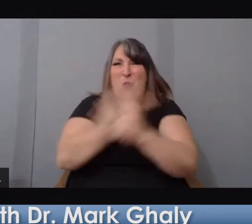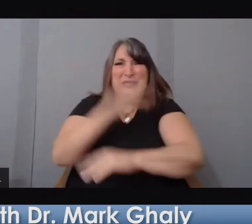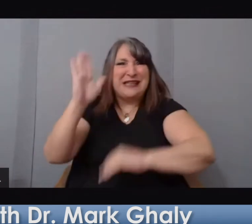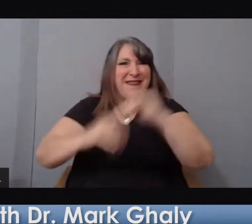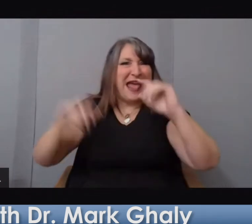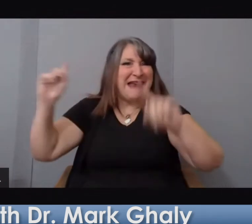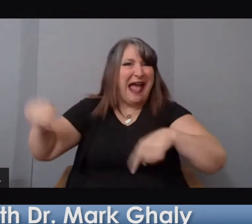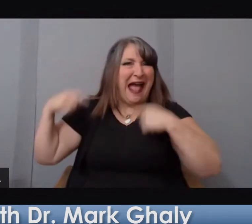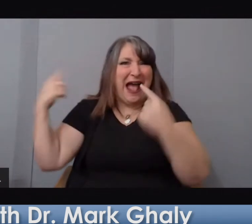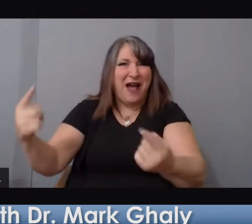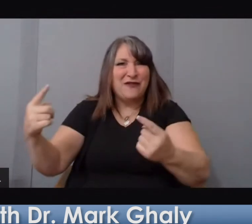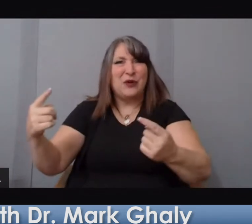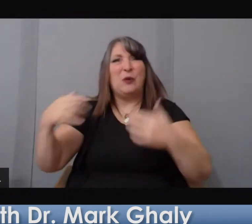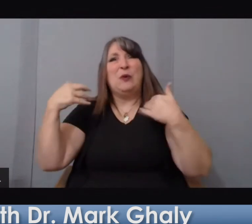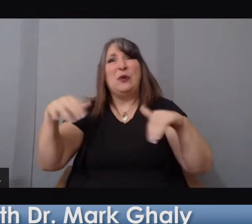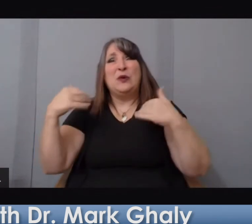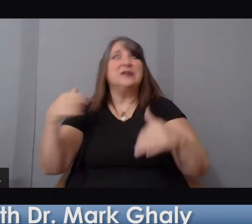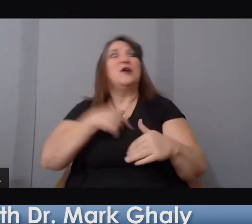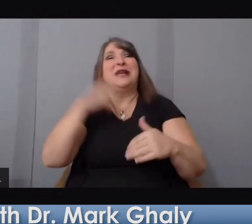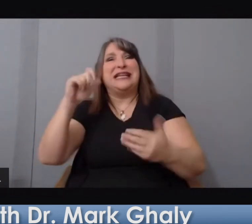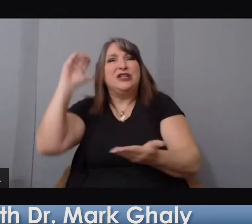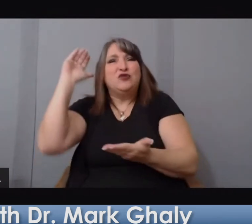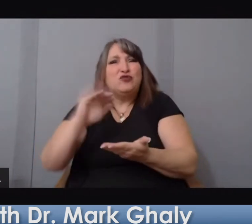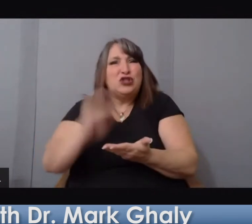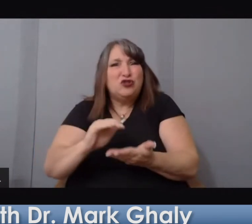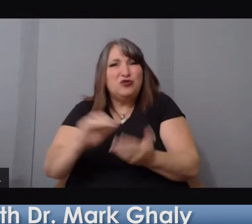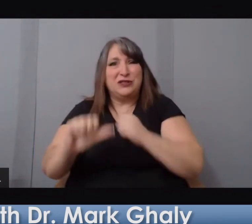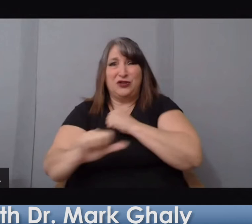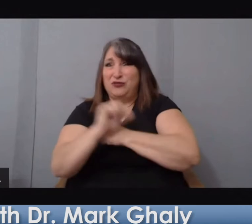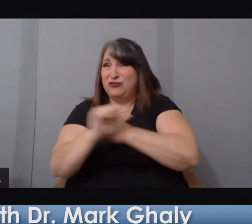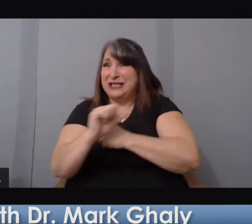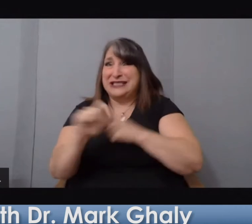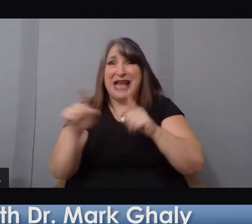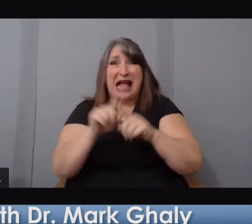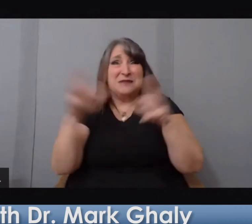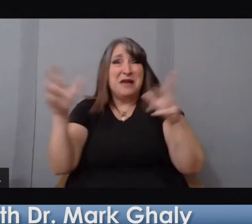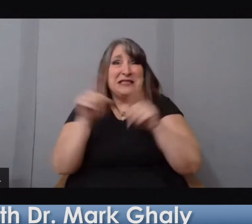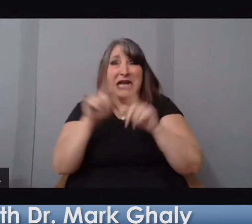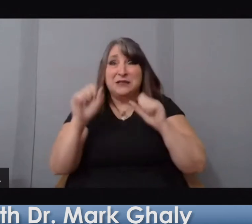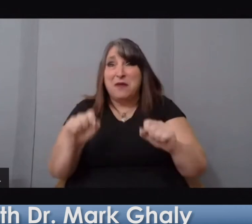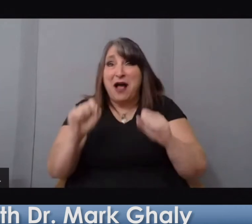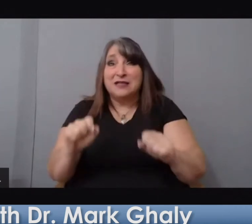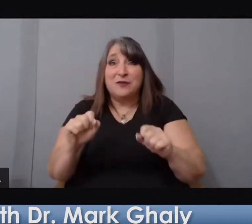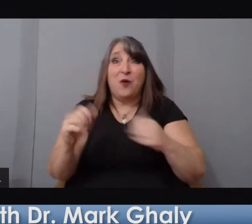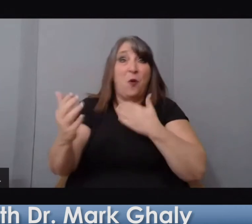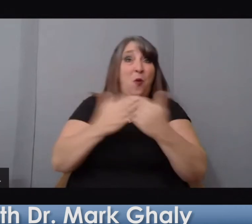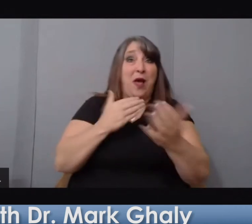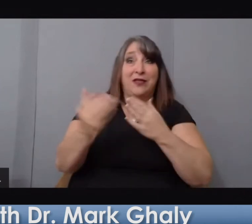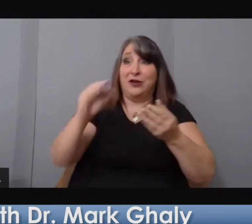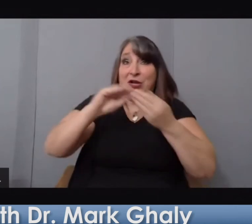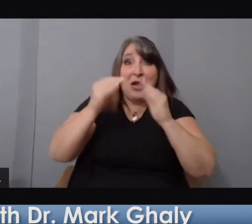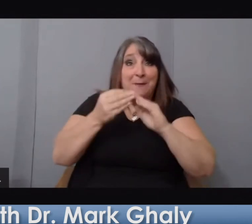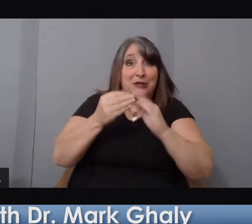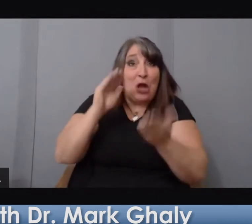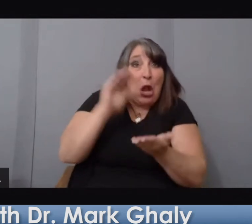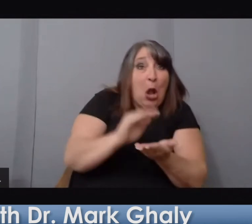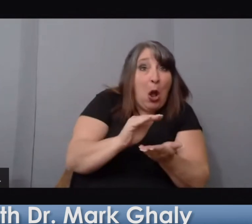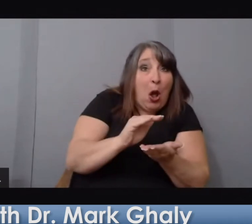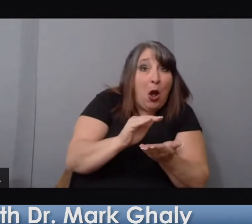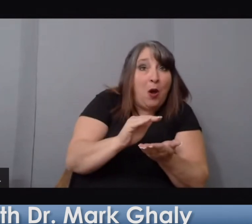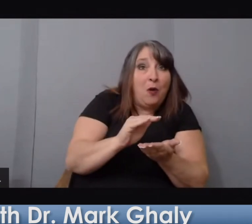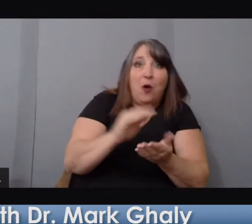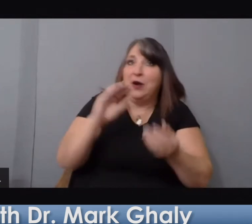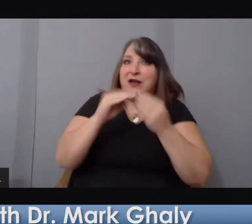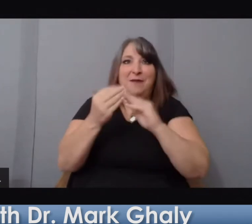as much risk as we can, and that's whether the transmission rates are really low or as high as they are